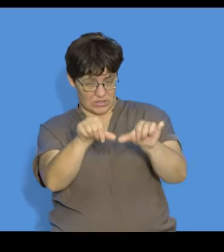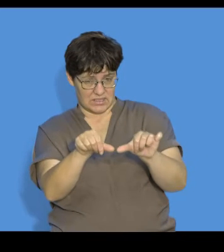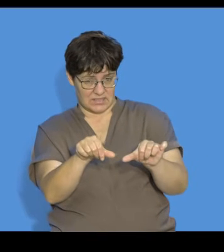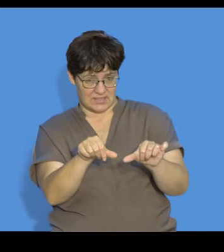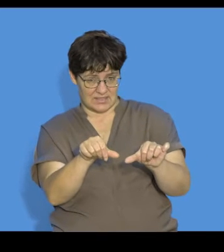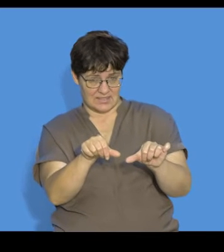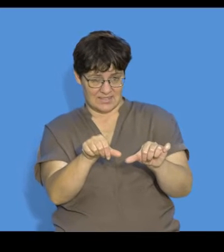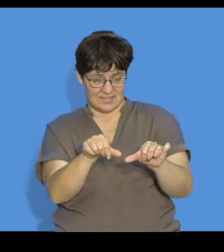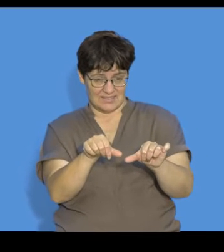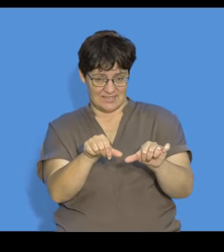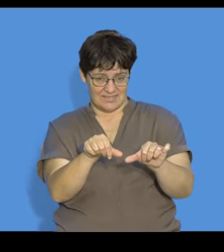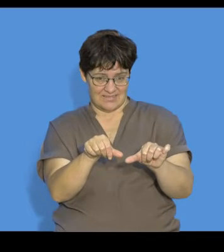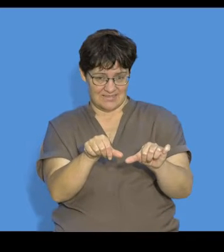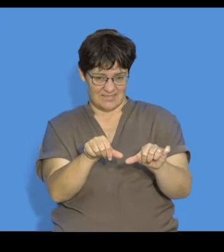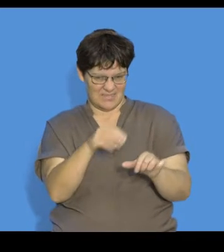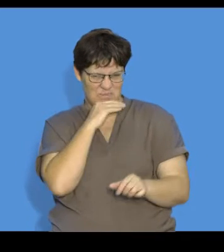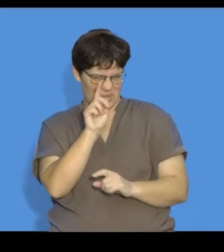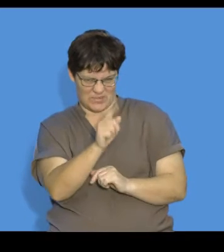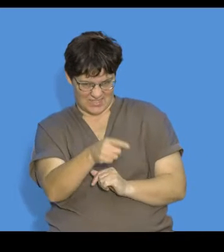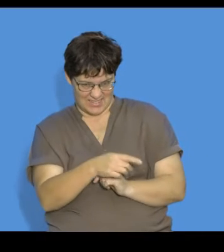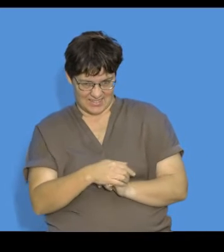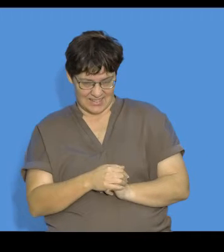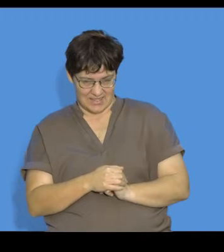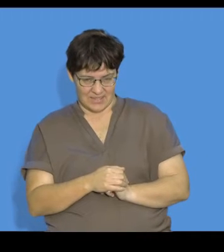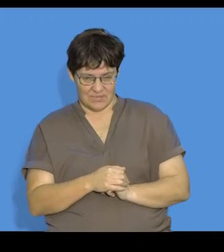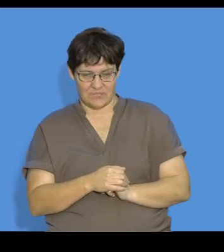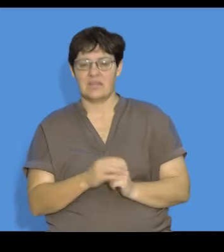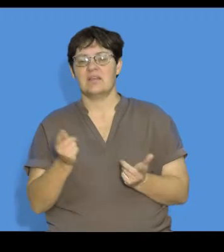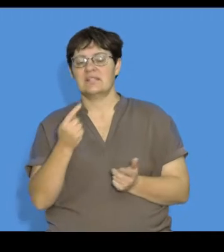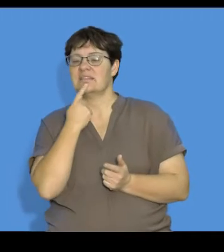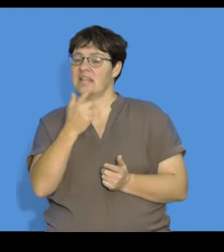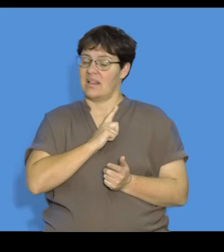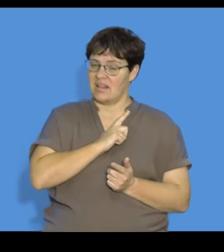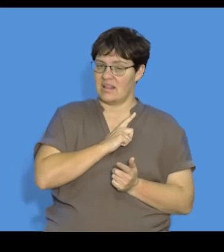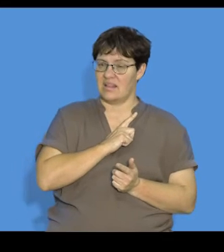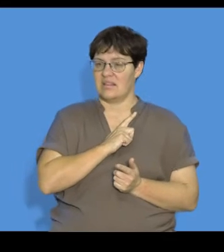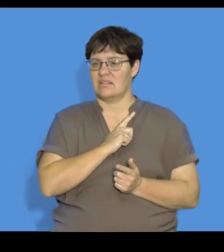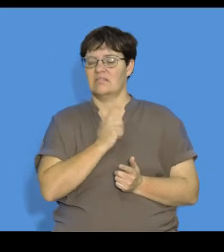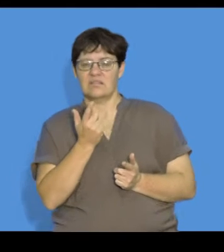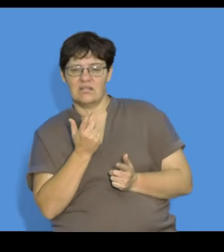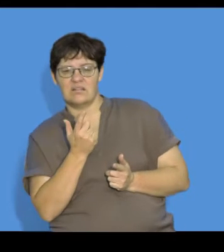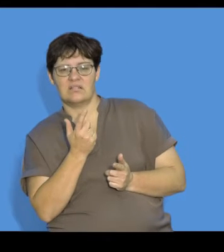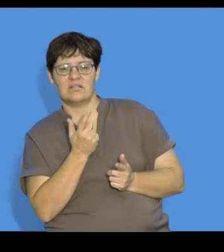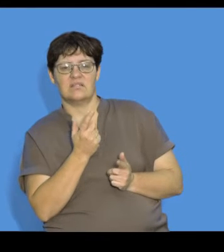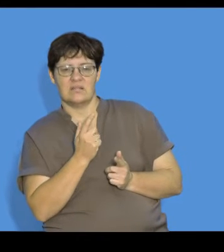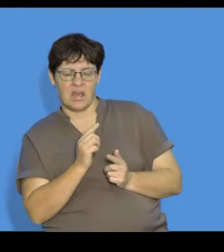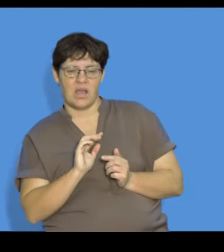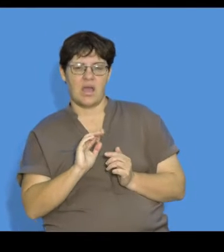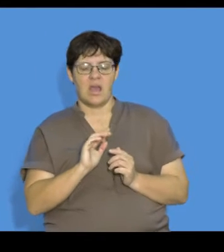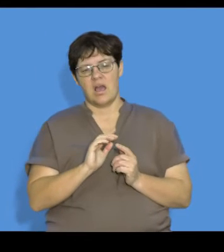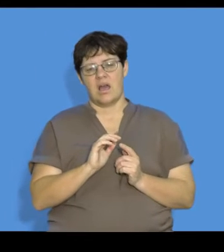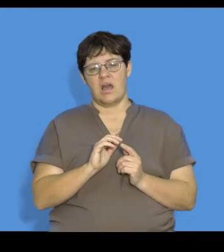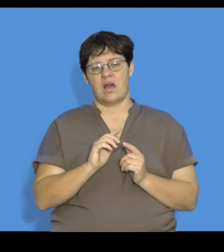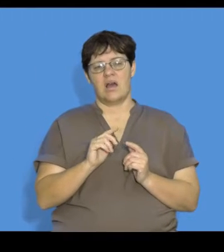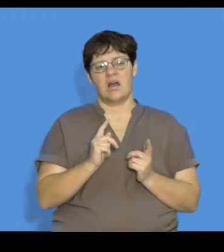what it does for us, right? It normally tells us things about orientation and about the shape where the